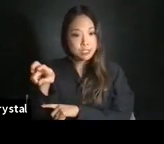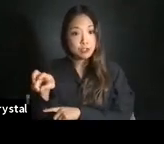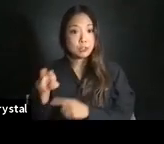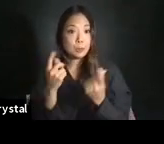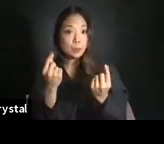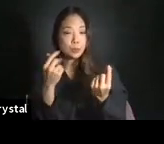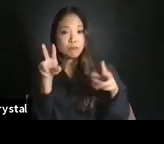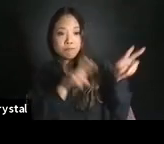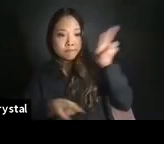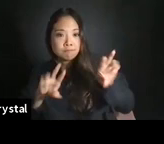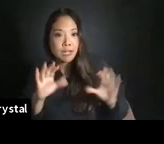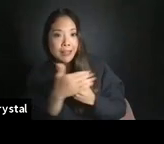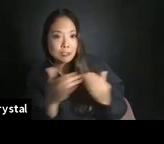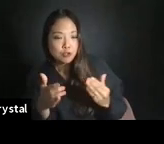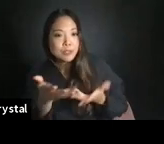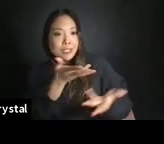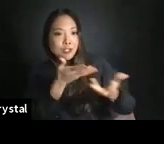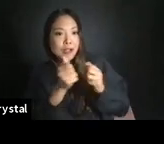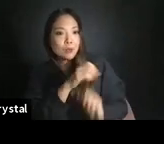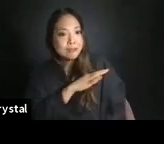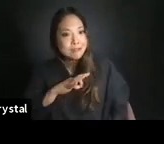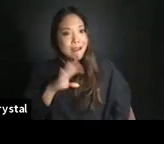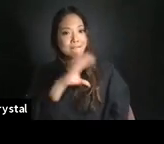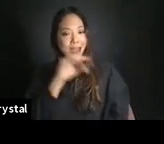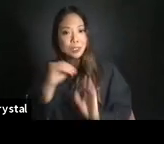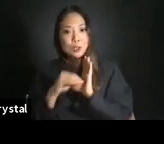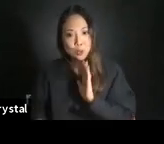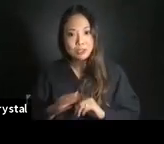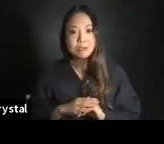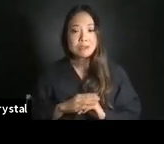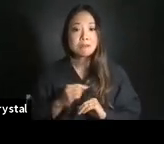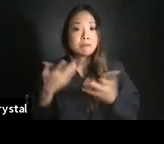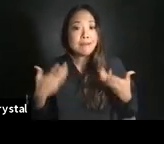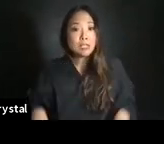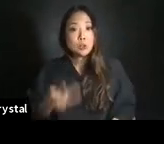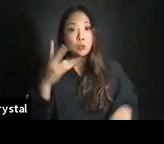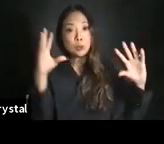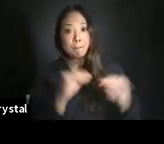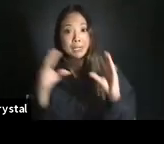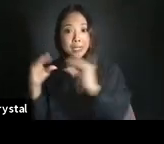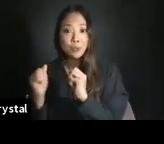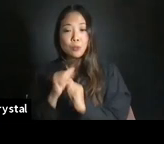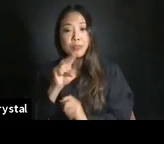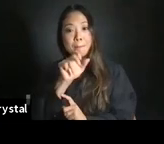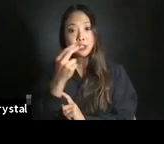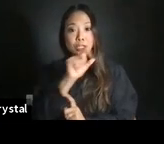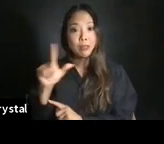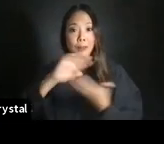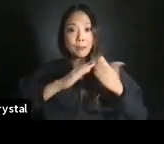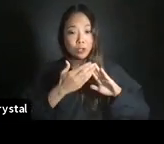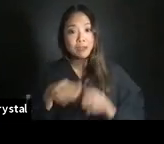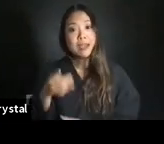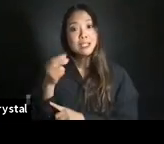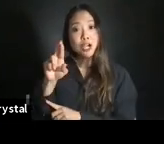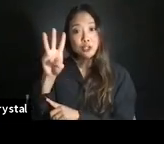interacting with staff and students we've held two meetings with the mission hill community and dr way is meeting